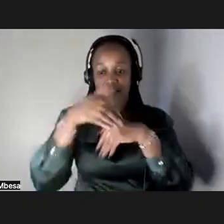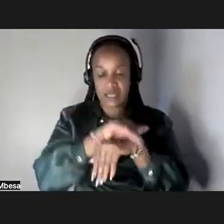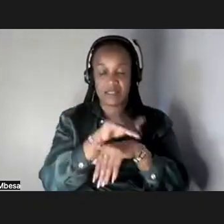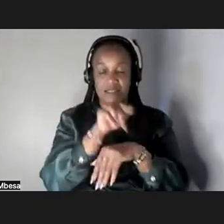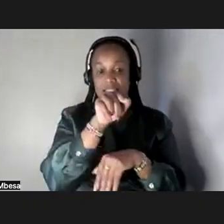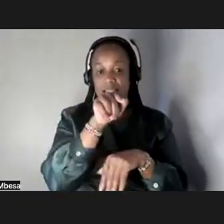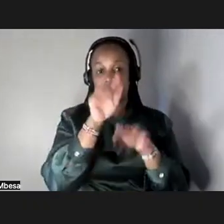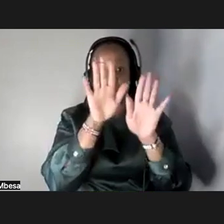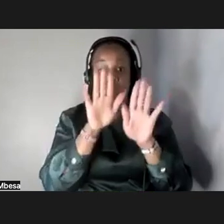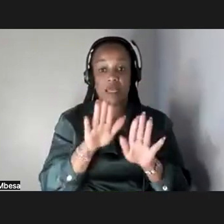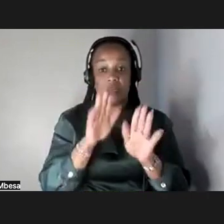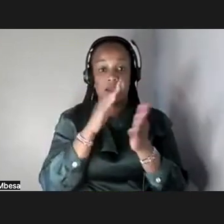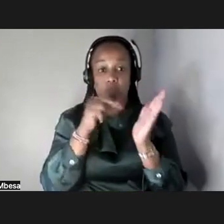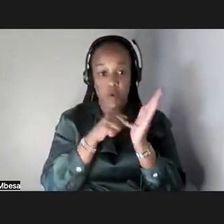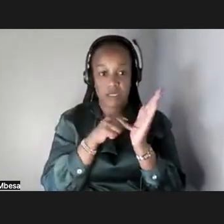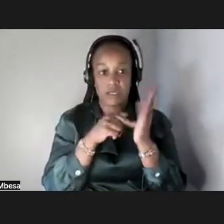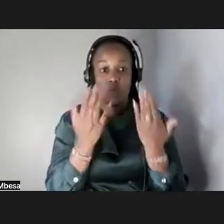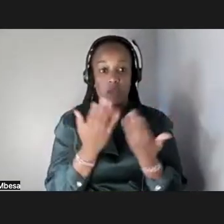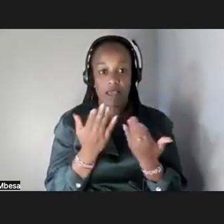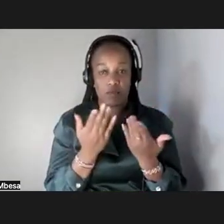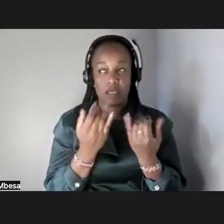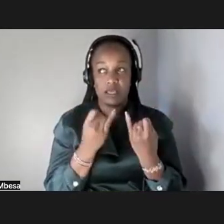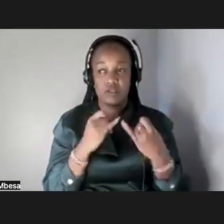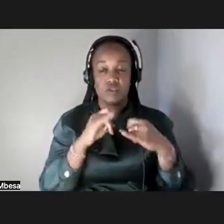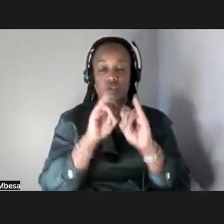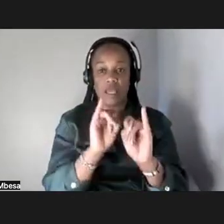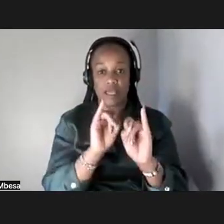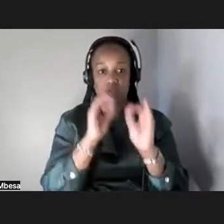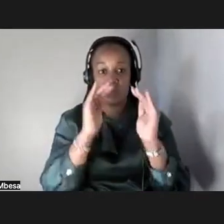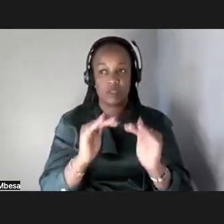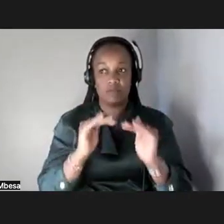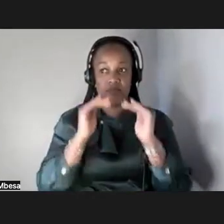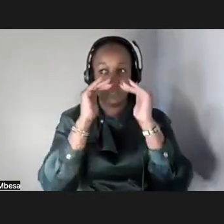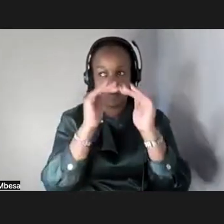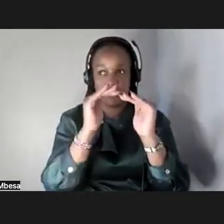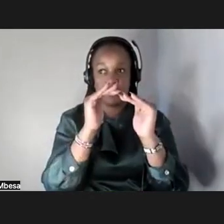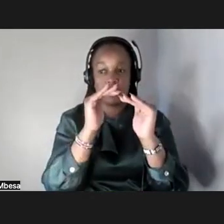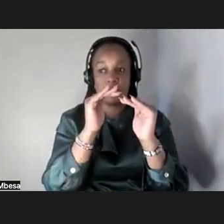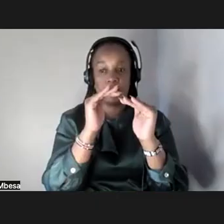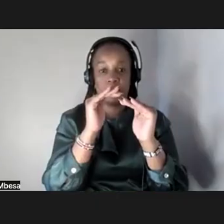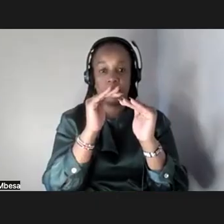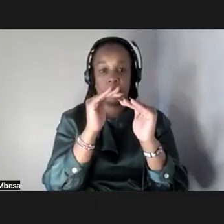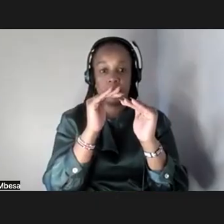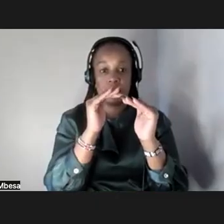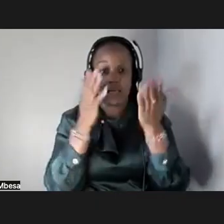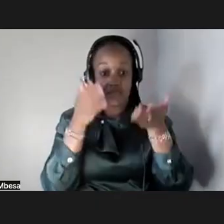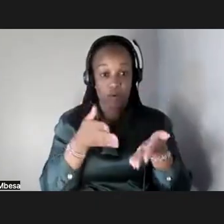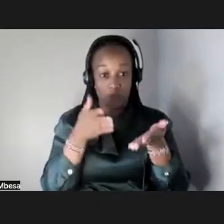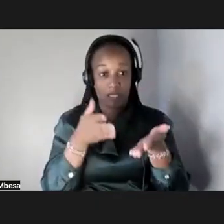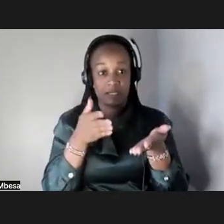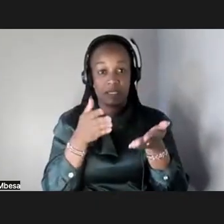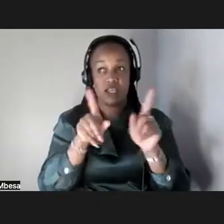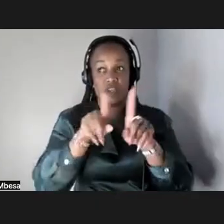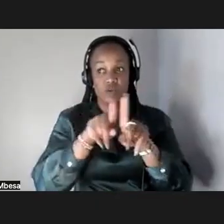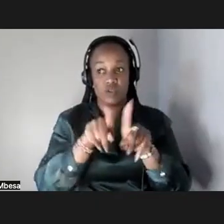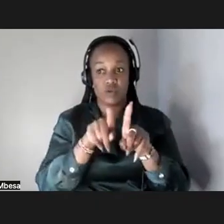well. We're trying scaling up in also in Guinea at the moment, and also bringing